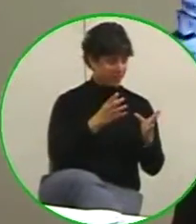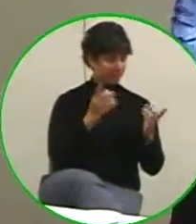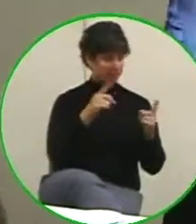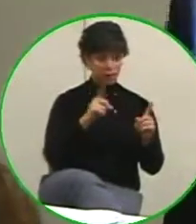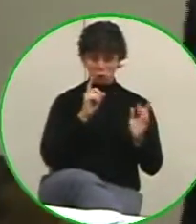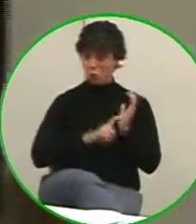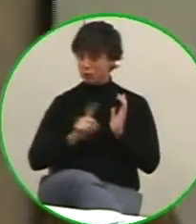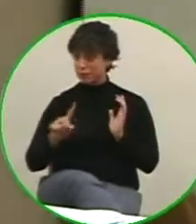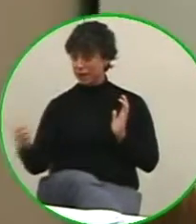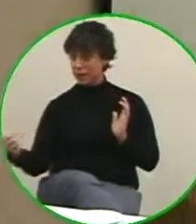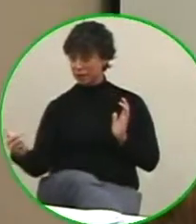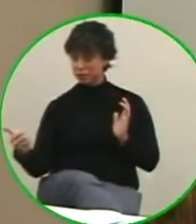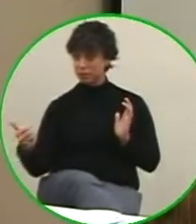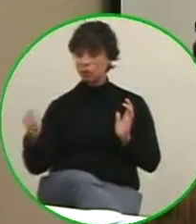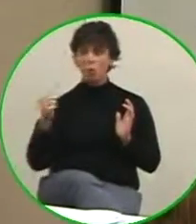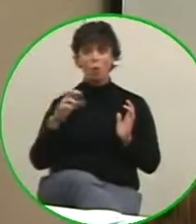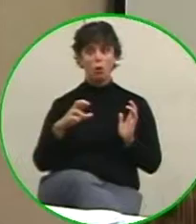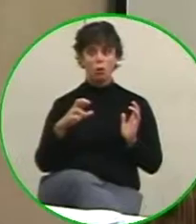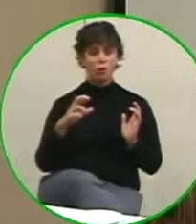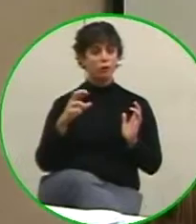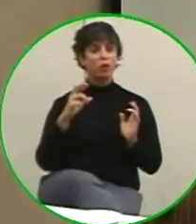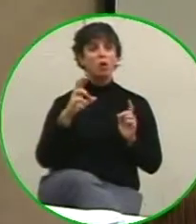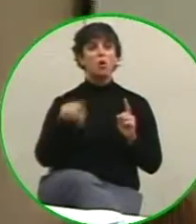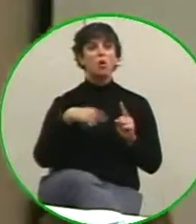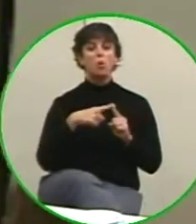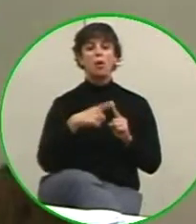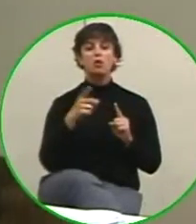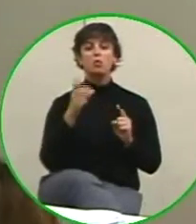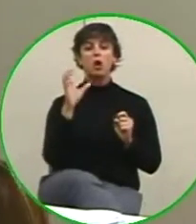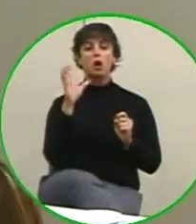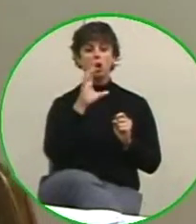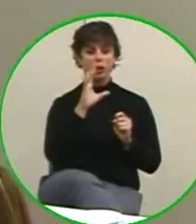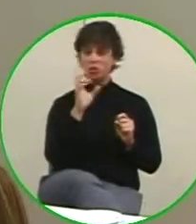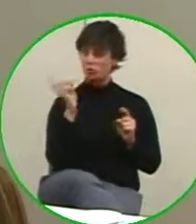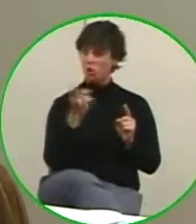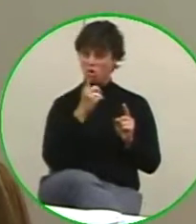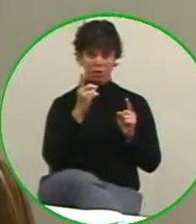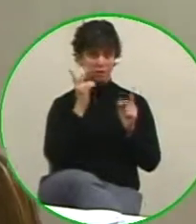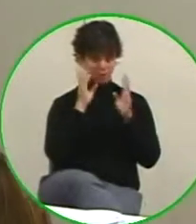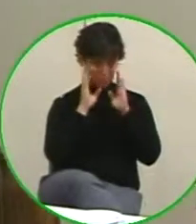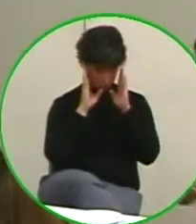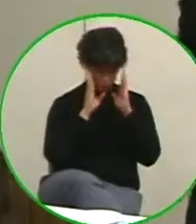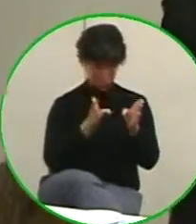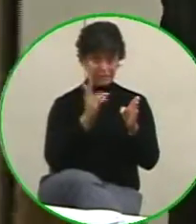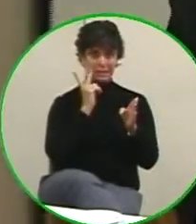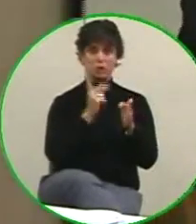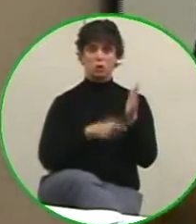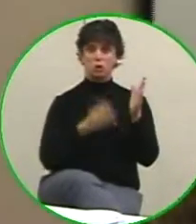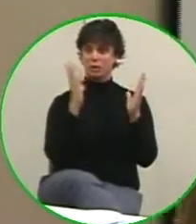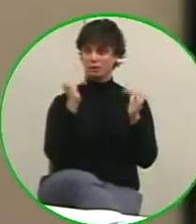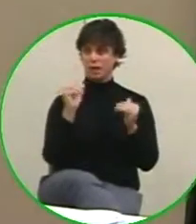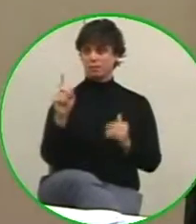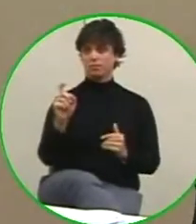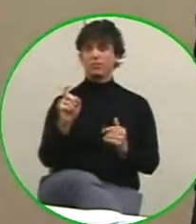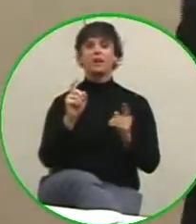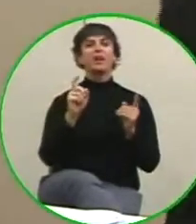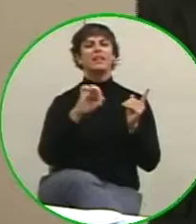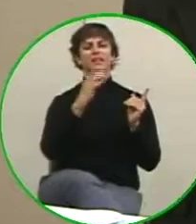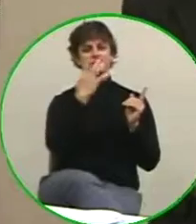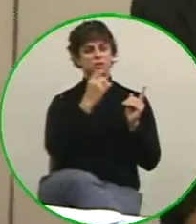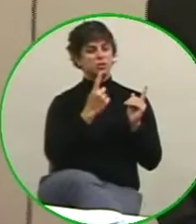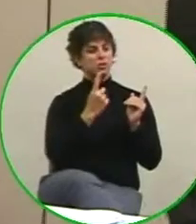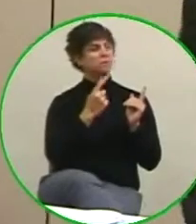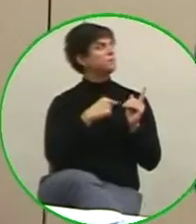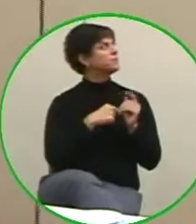else? Or when you're looking, do you always see what you're expecting to get? This is an interesting